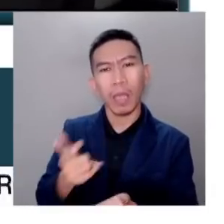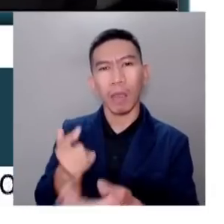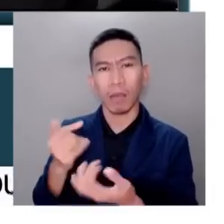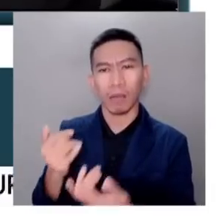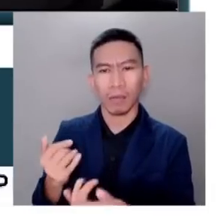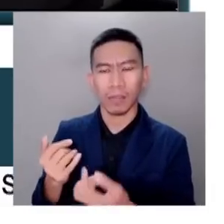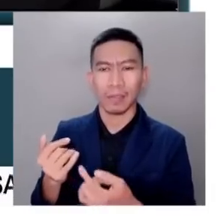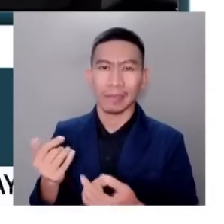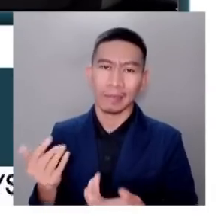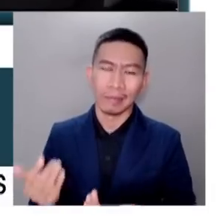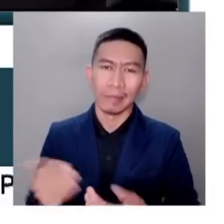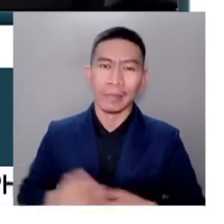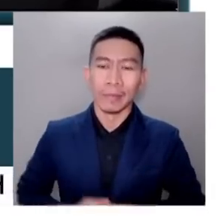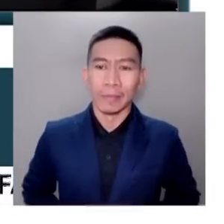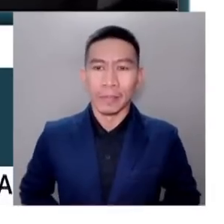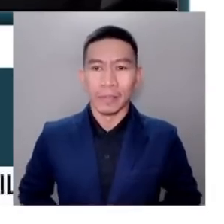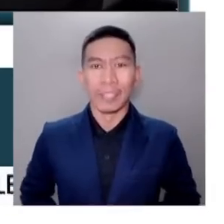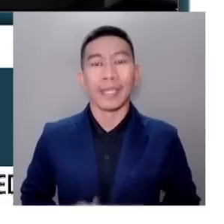Maria? So